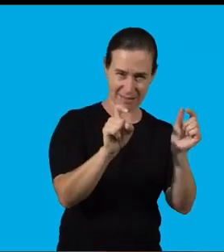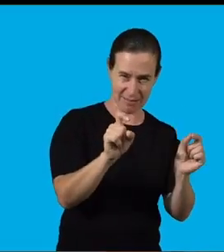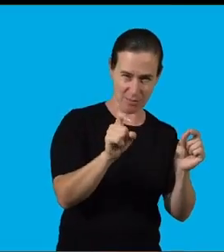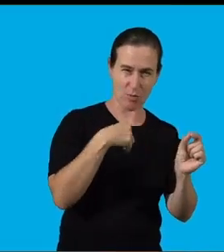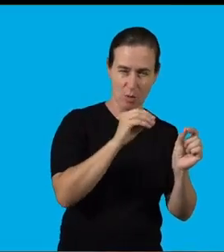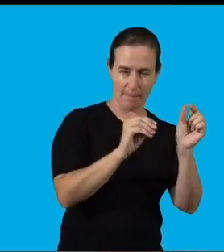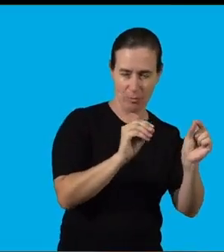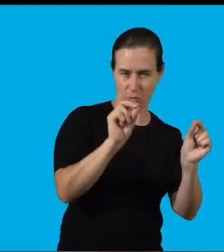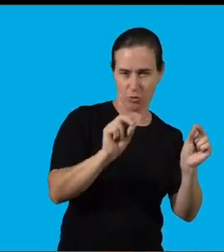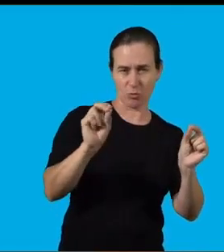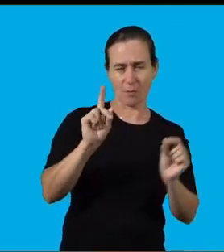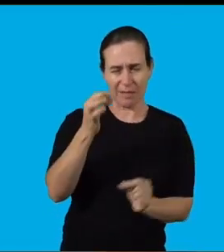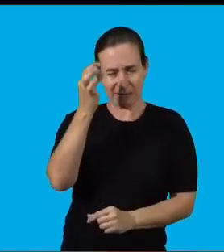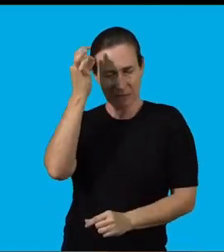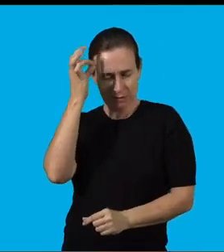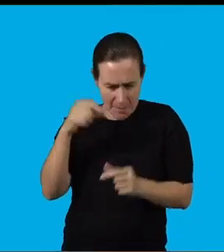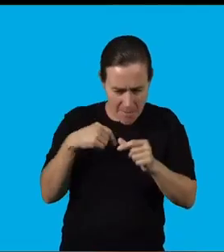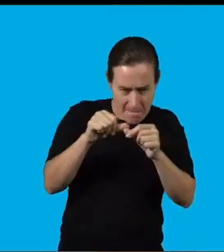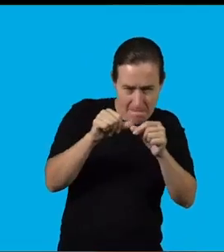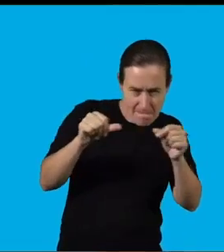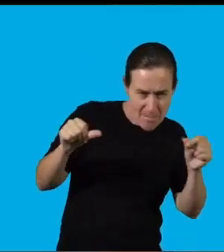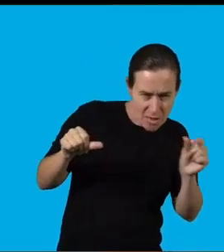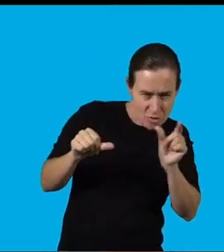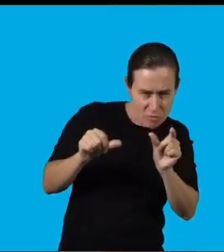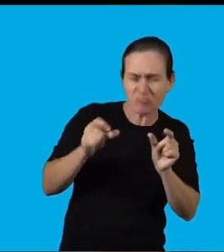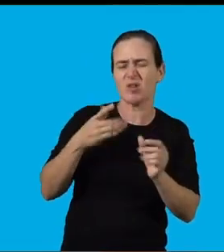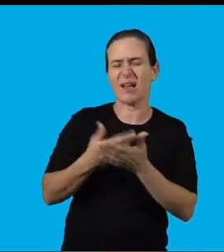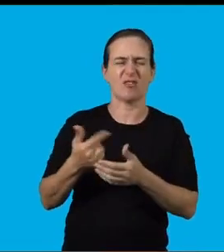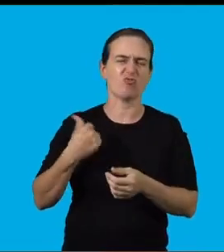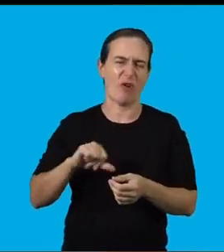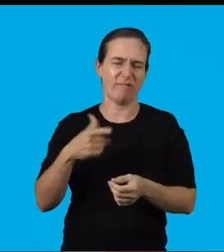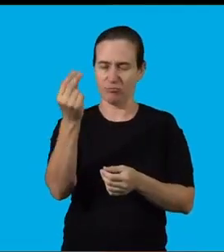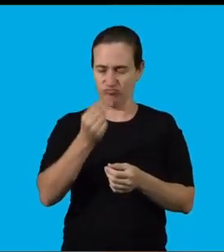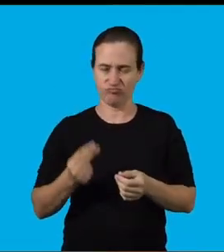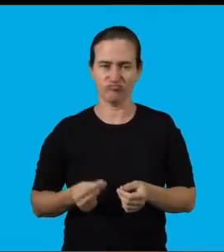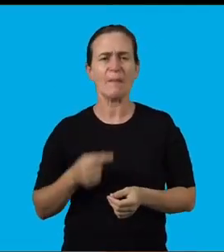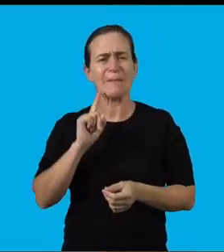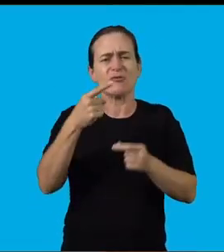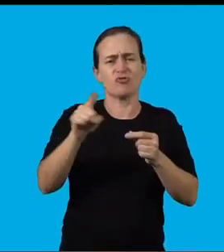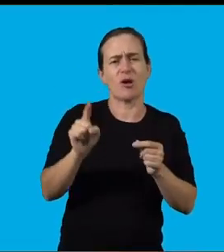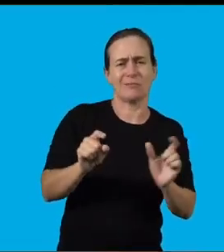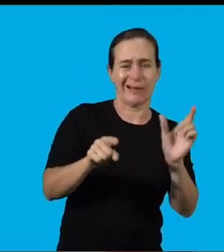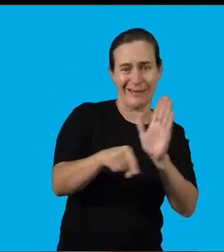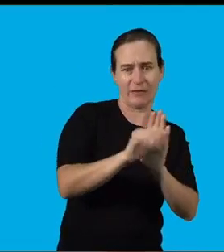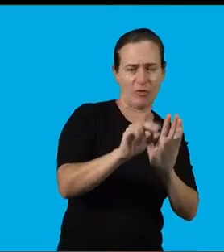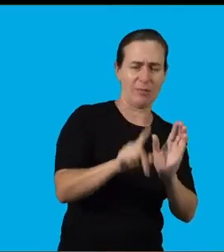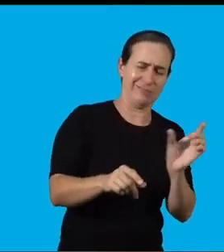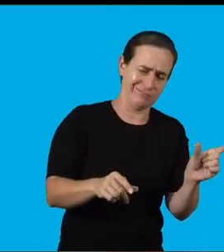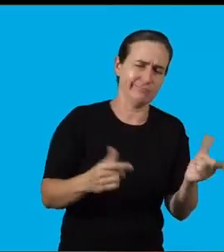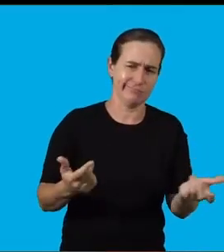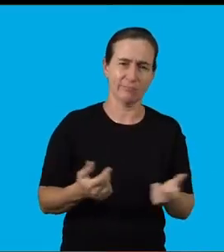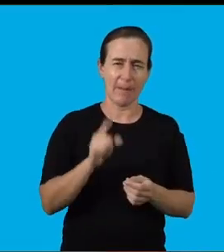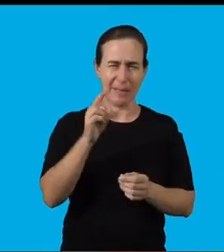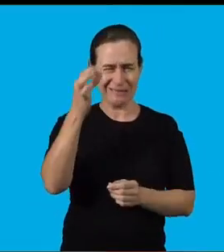x-intercepts. This does not have to be drawn to scale. You're making a rough sketch. So as long as your coordinates are in the right position, it is fine.